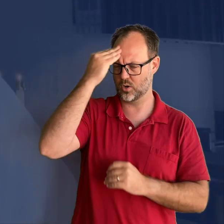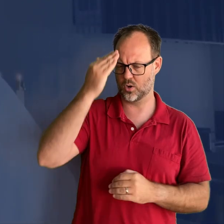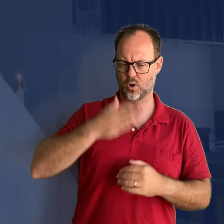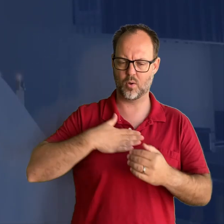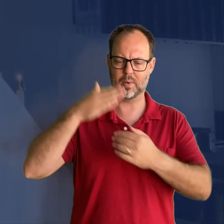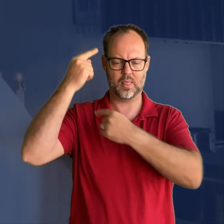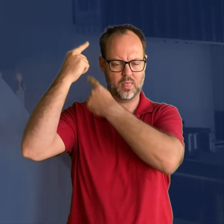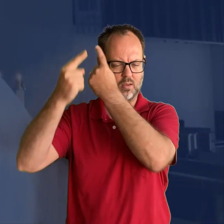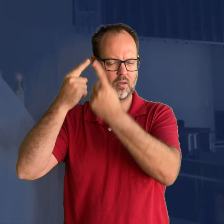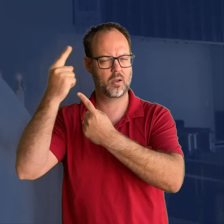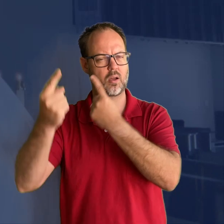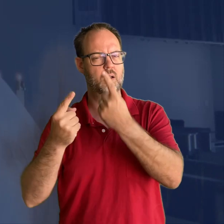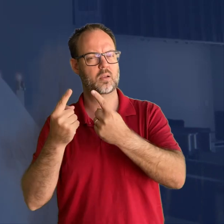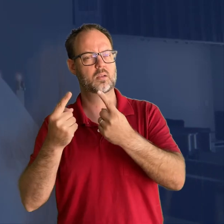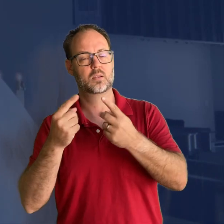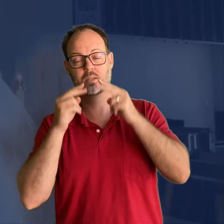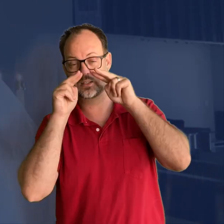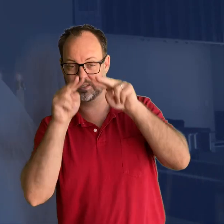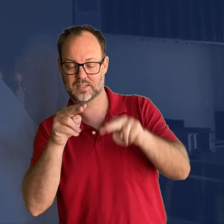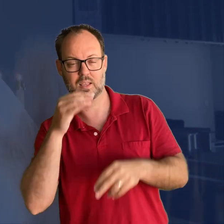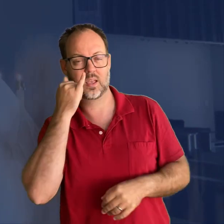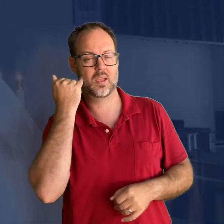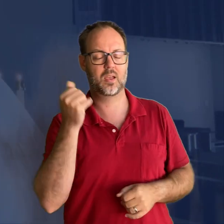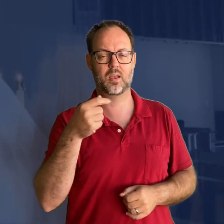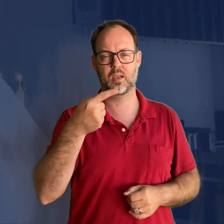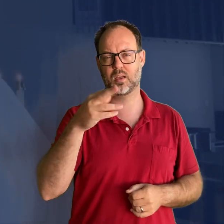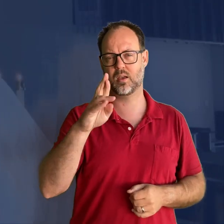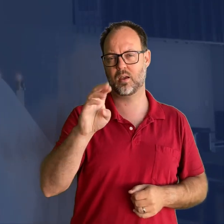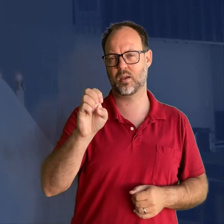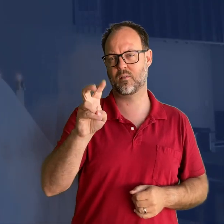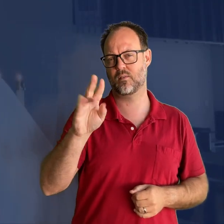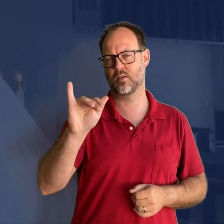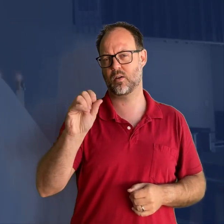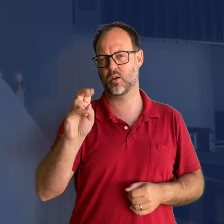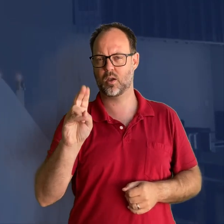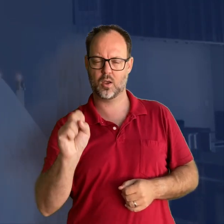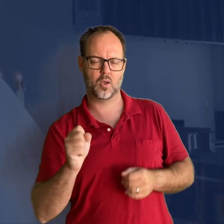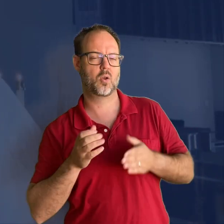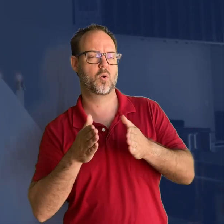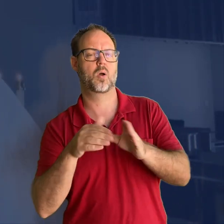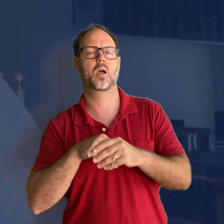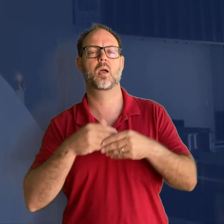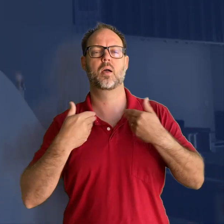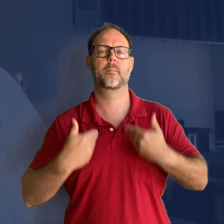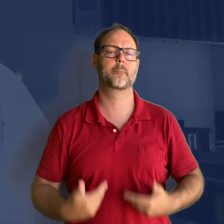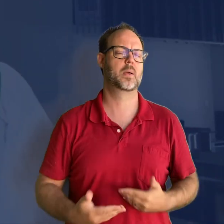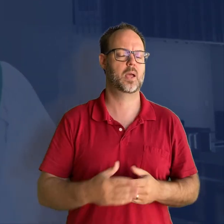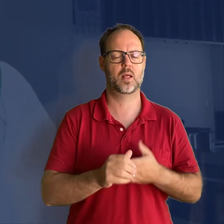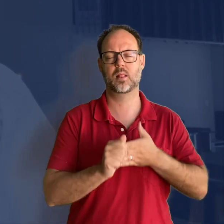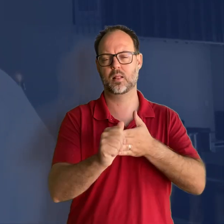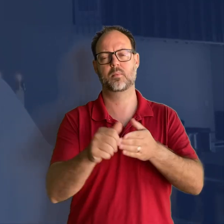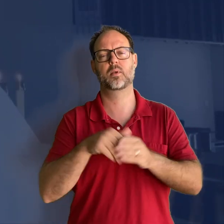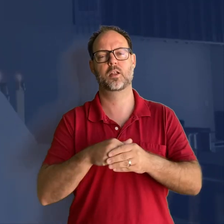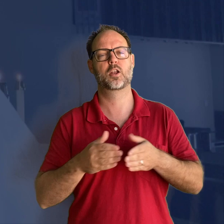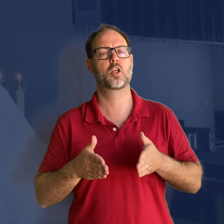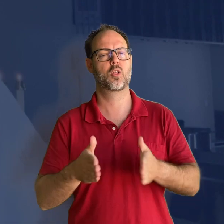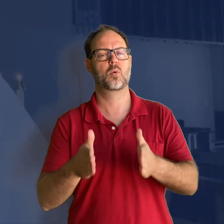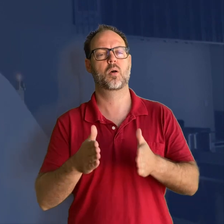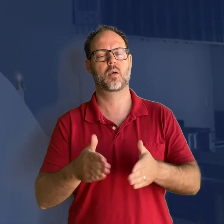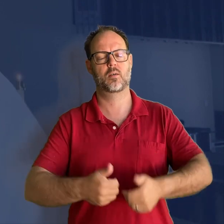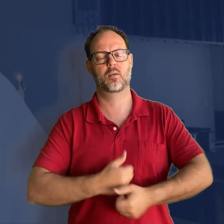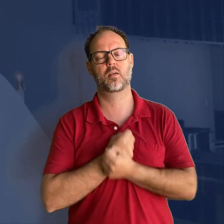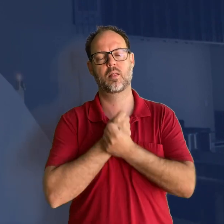know my thoughts, and see if there be any grievous way in me, and lead me into the way